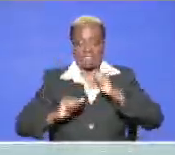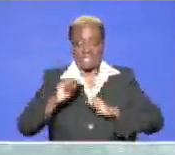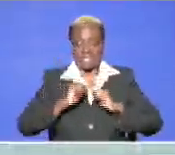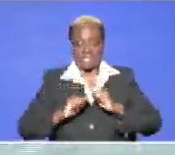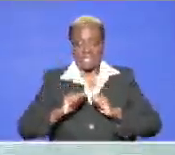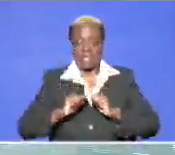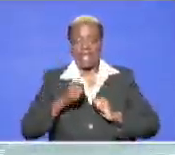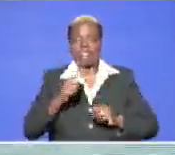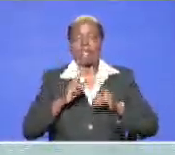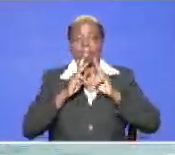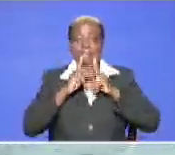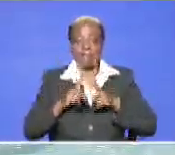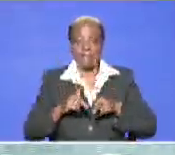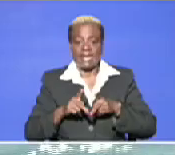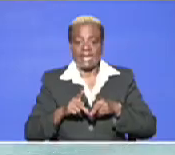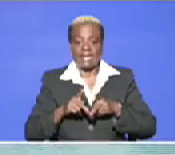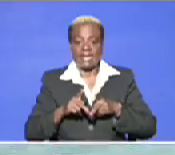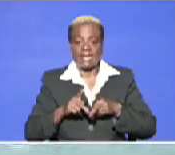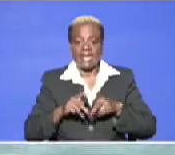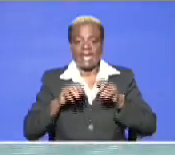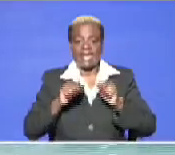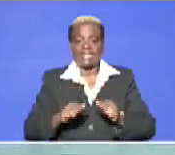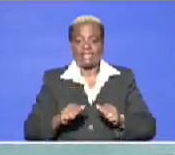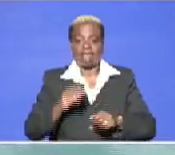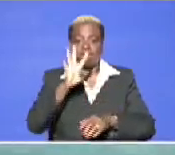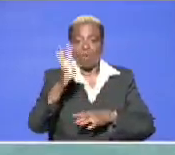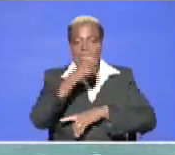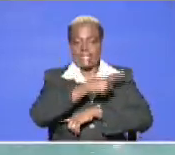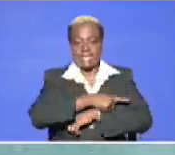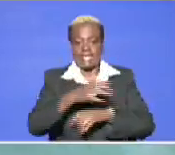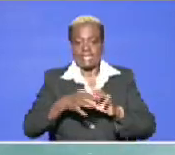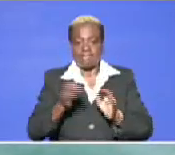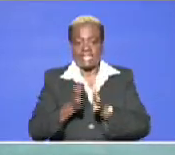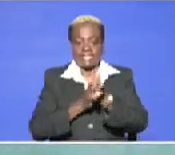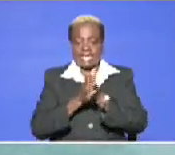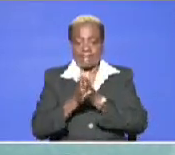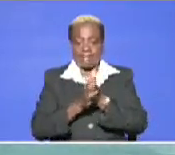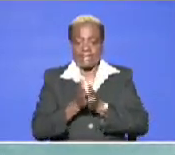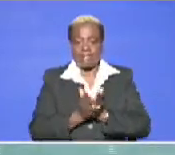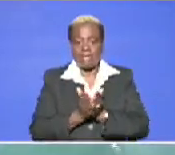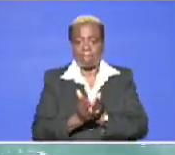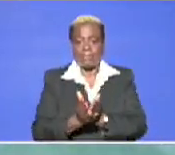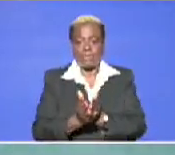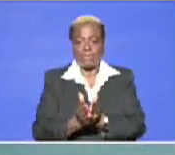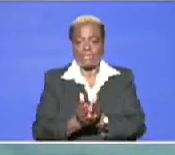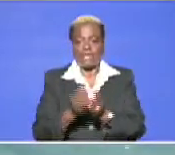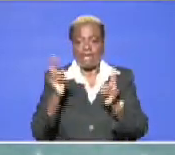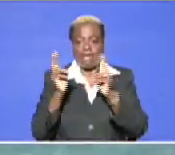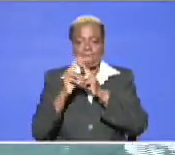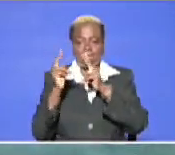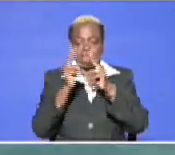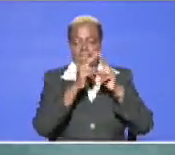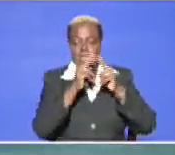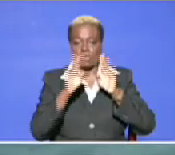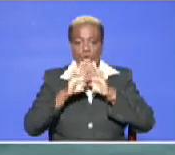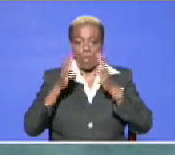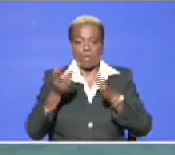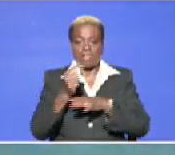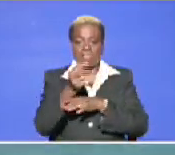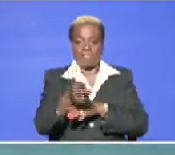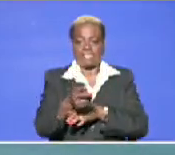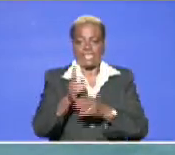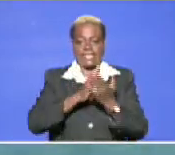The public can still expect 4 days of excitement. The Regatta Village will open on Thursday, December